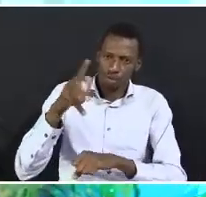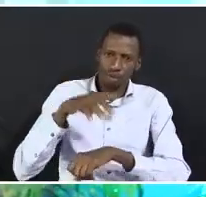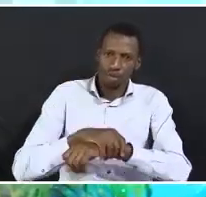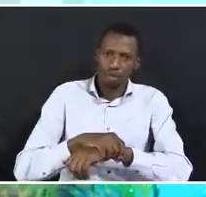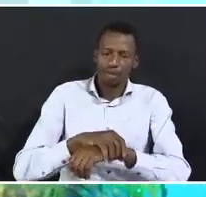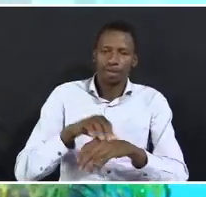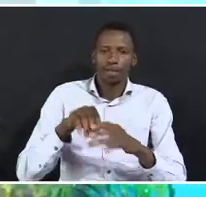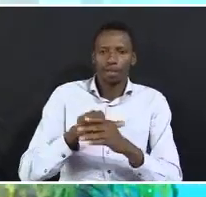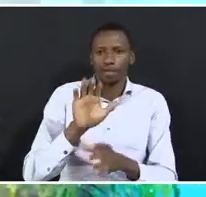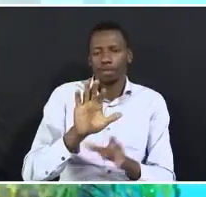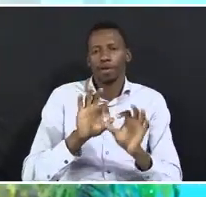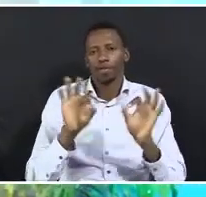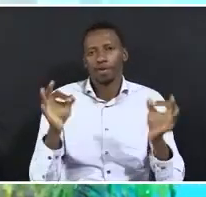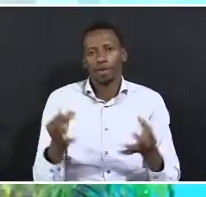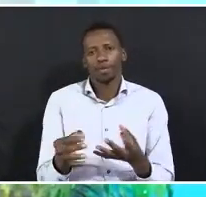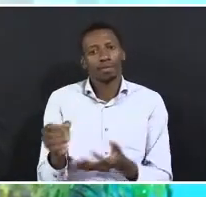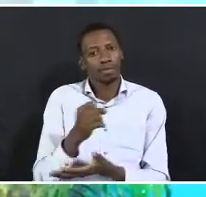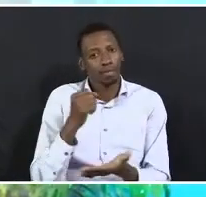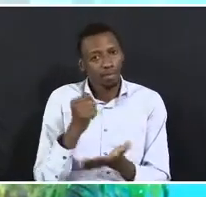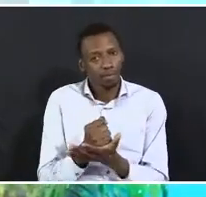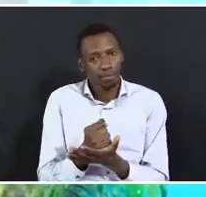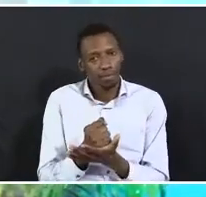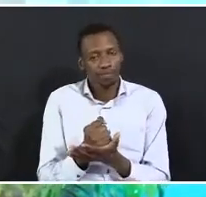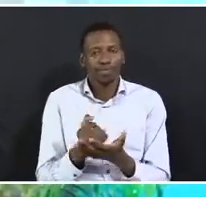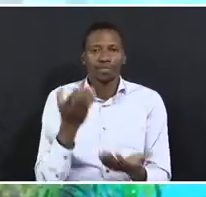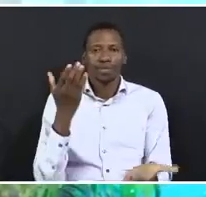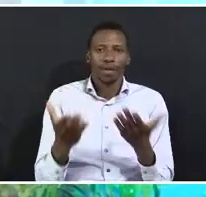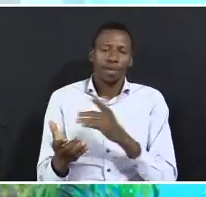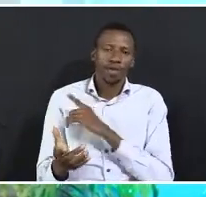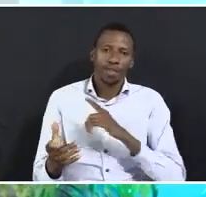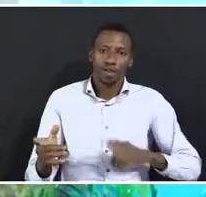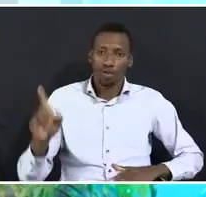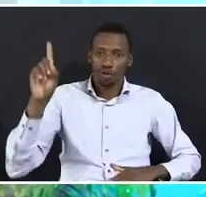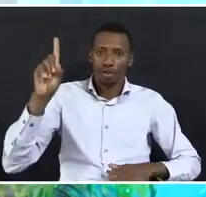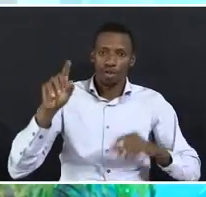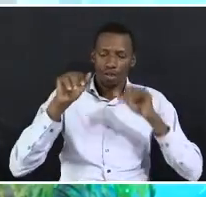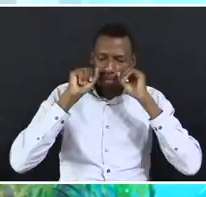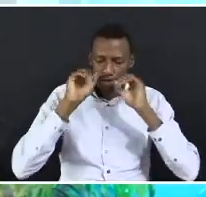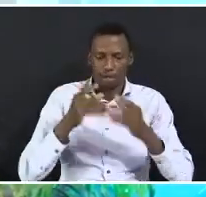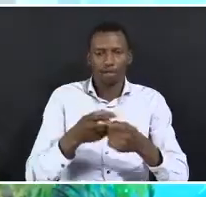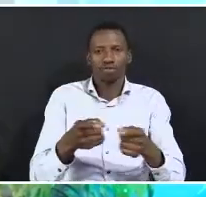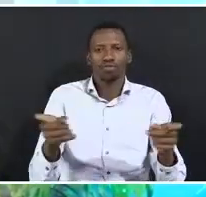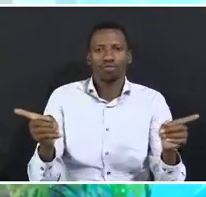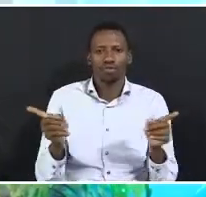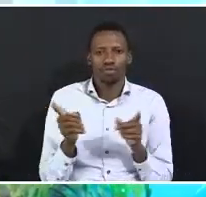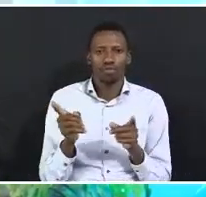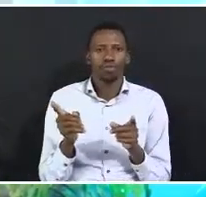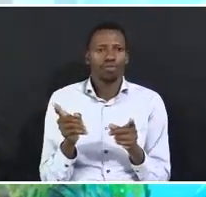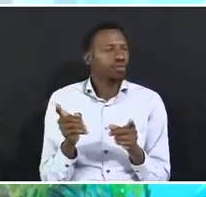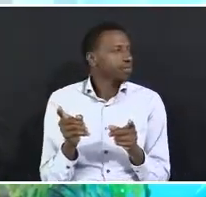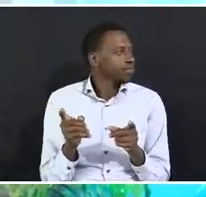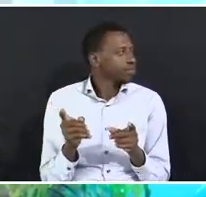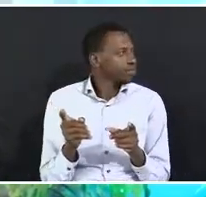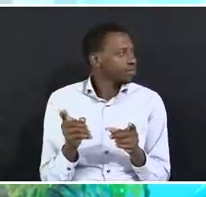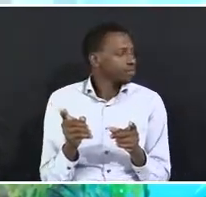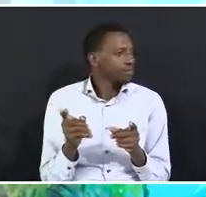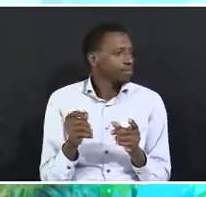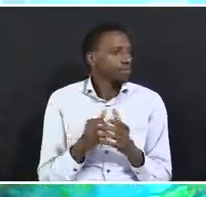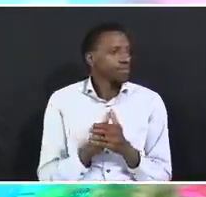your family. May the Lord bless you. This row is sleeping. Let me try this